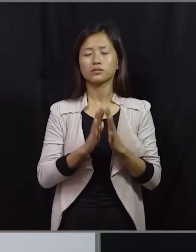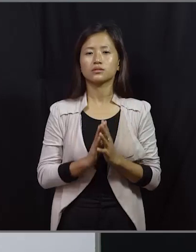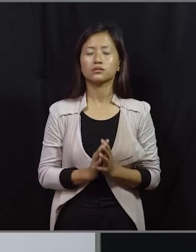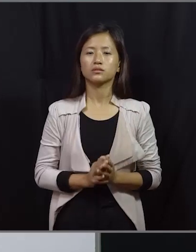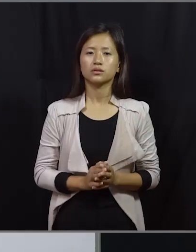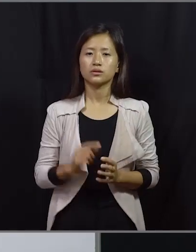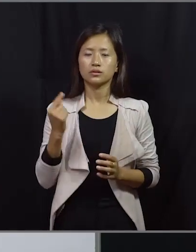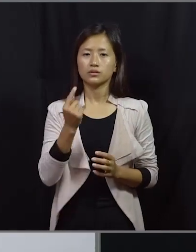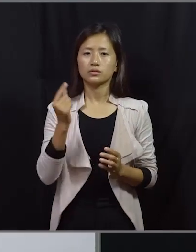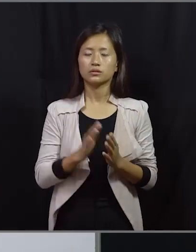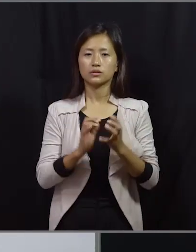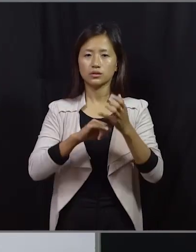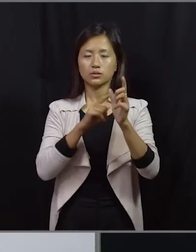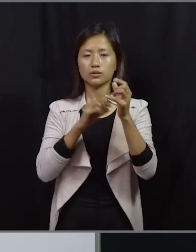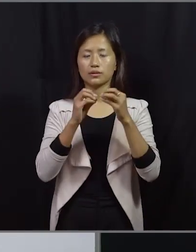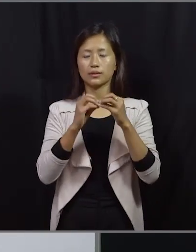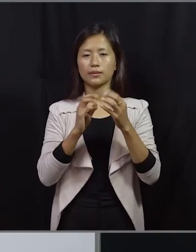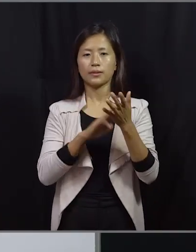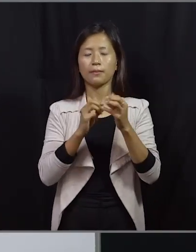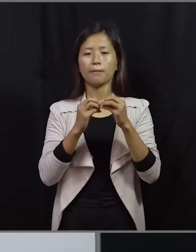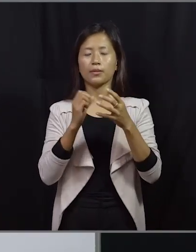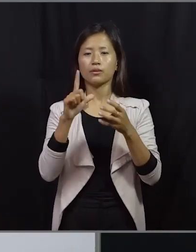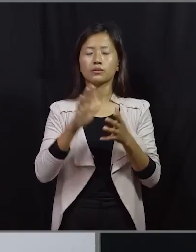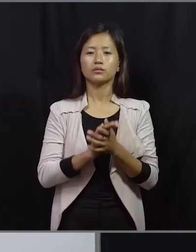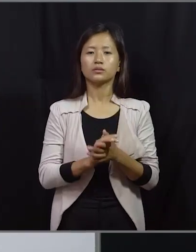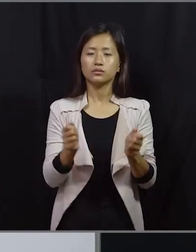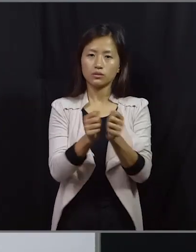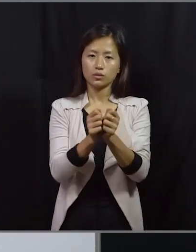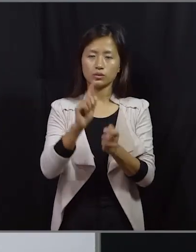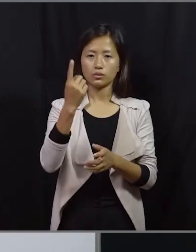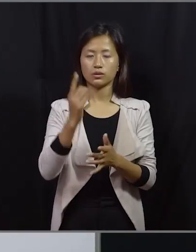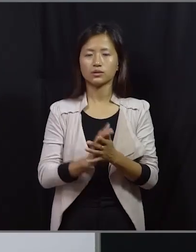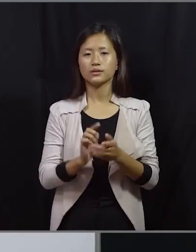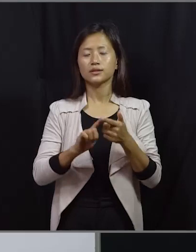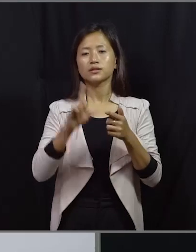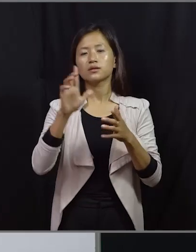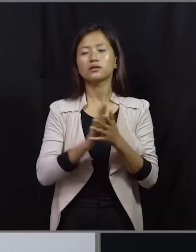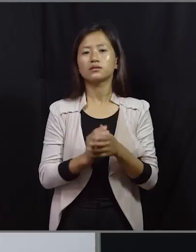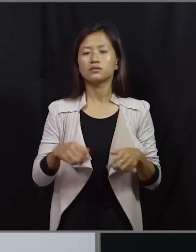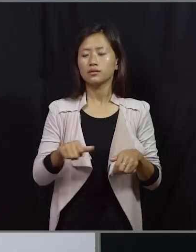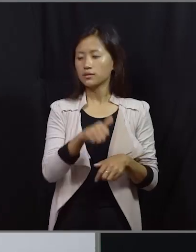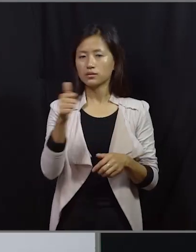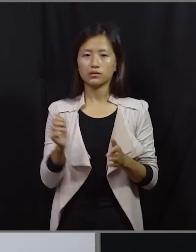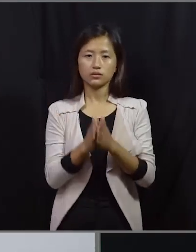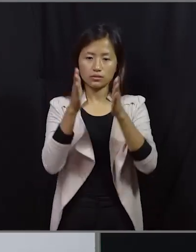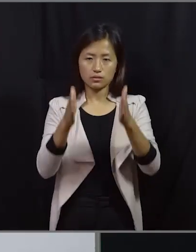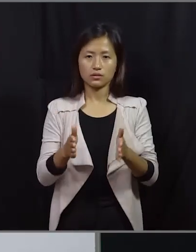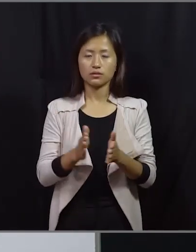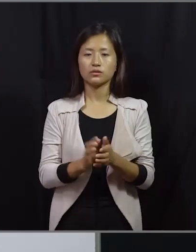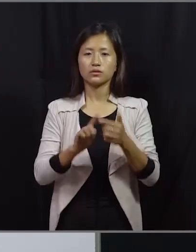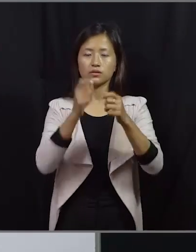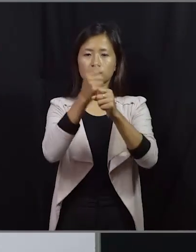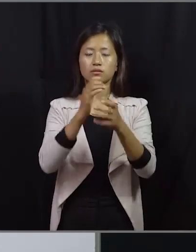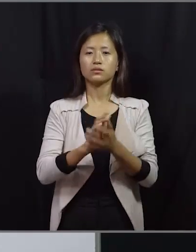We can use this symbol between 2 sets only. We can use this symbol with one element and the other set. For